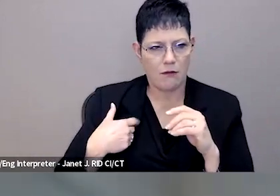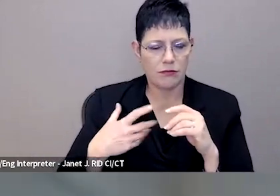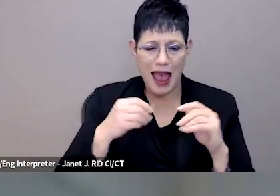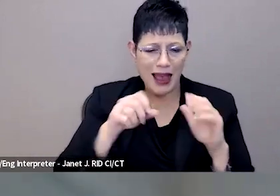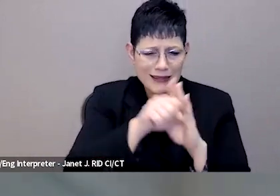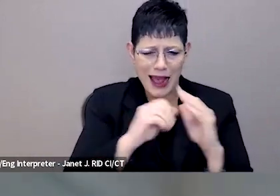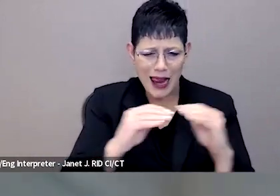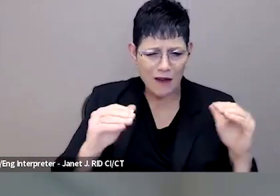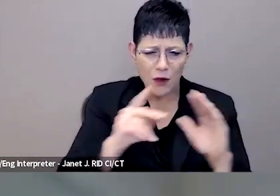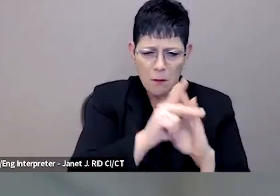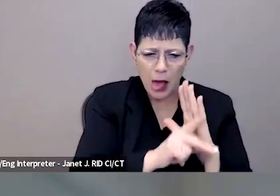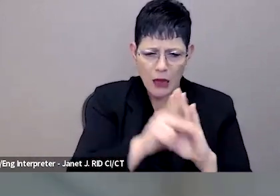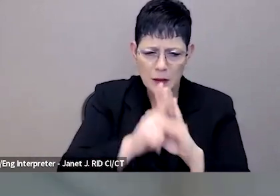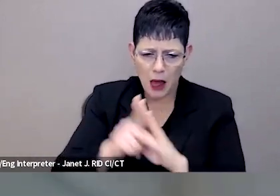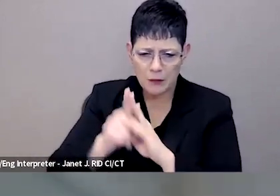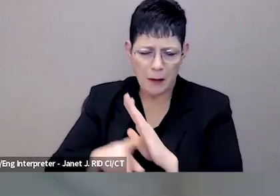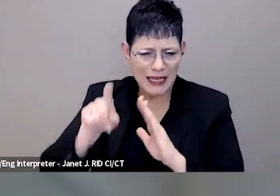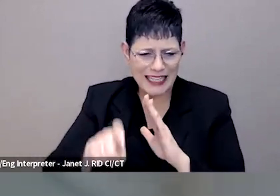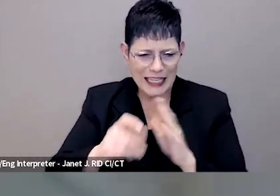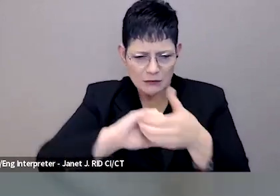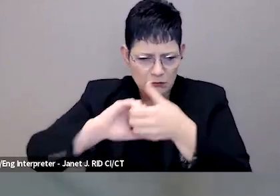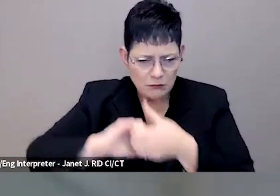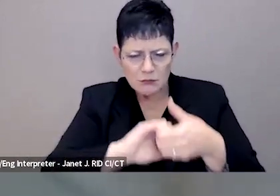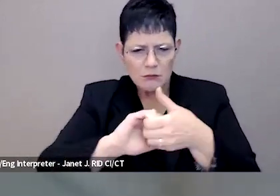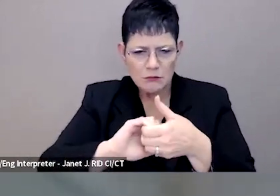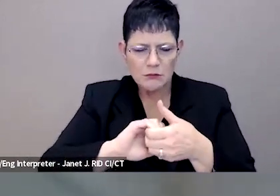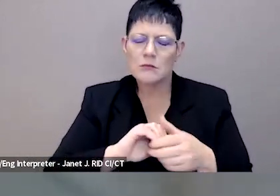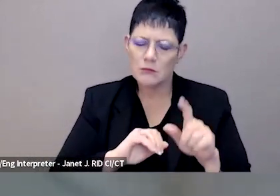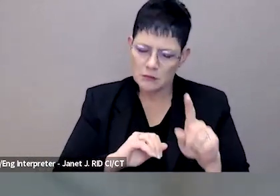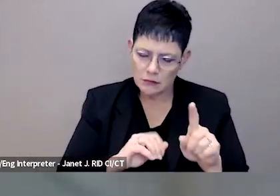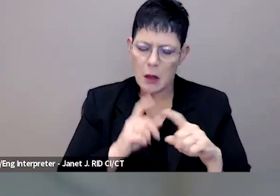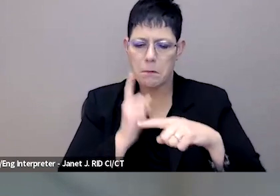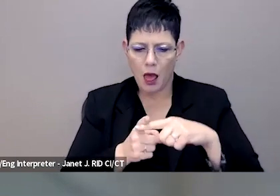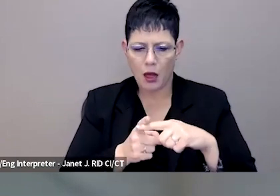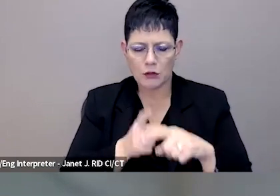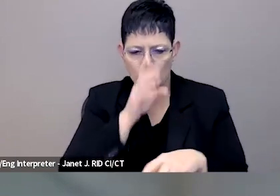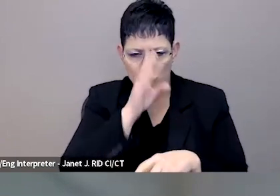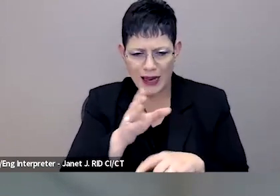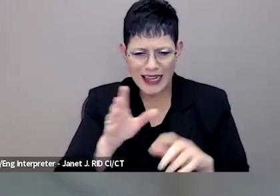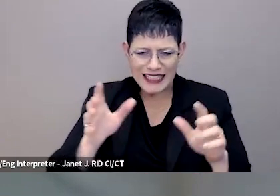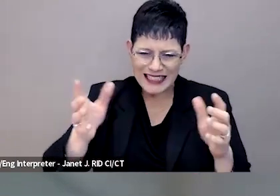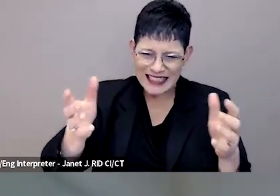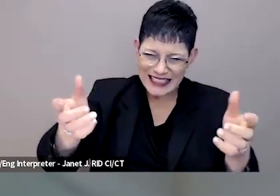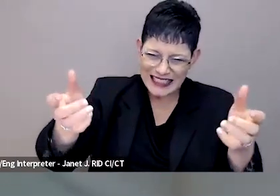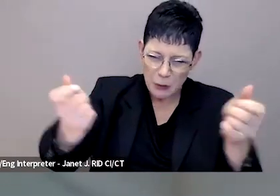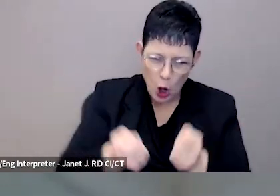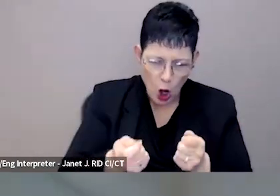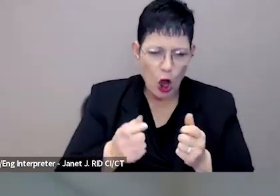level policy actions that are needed, but also to directly engage employers. And many